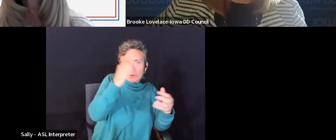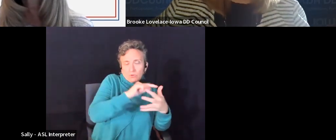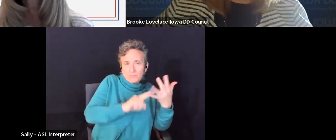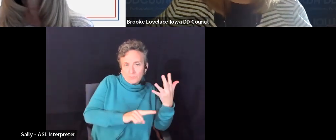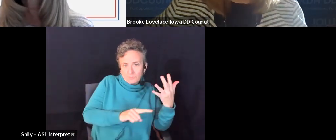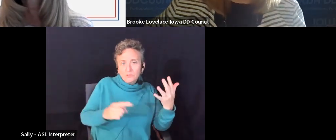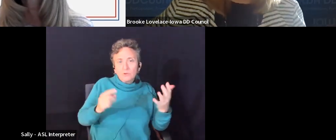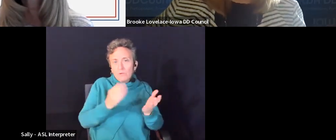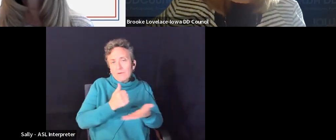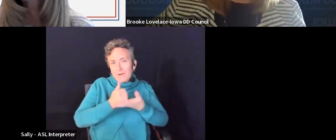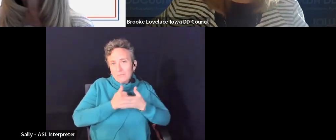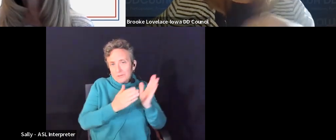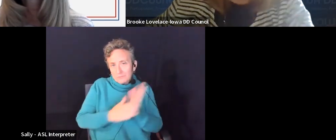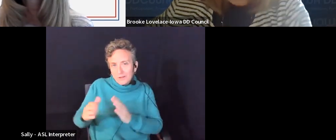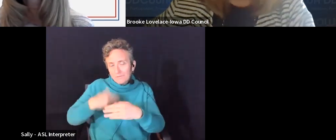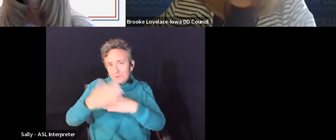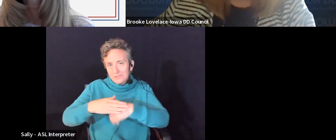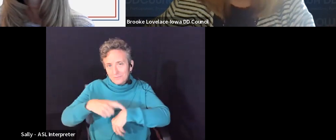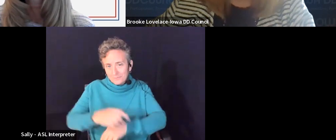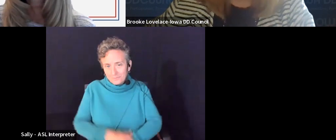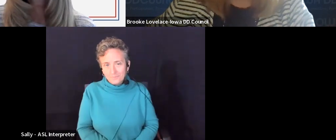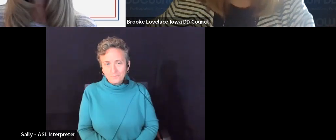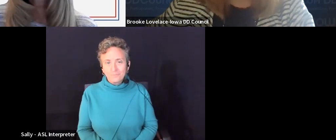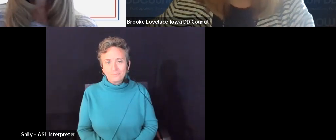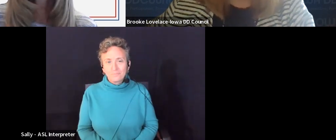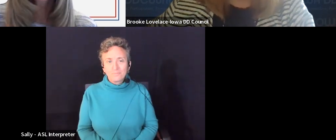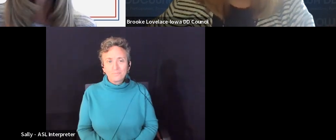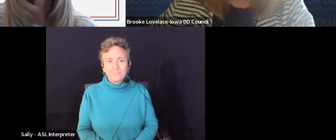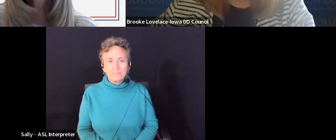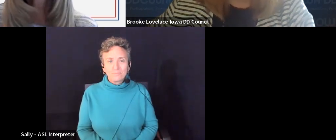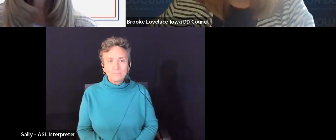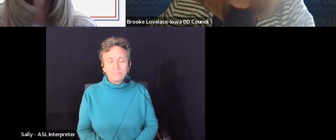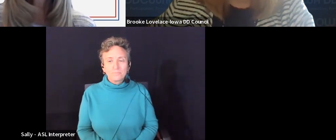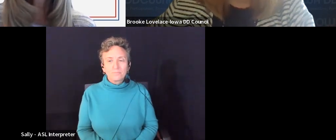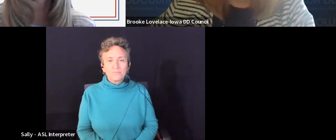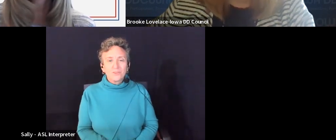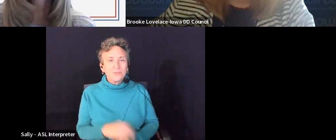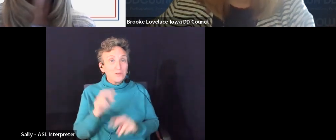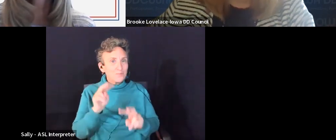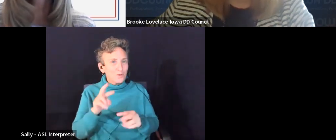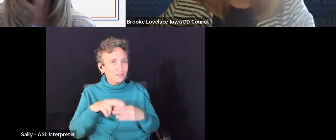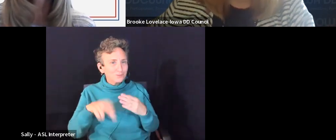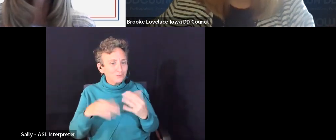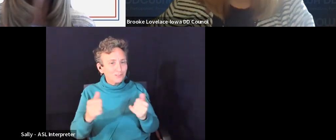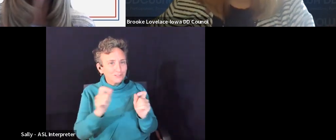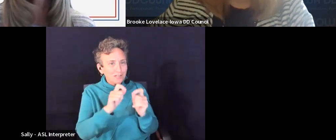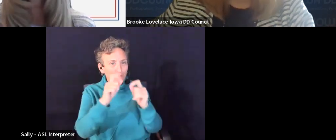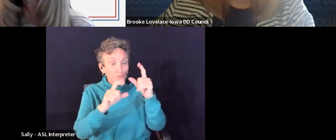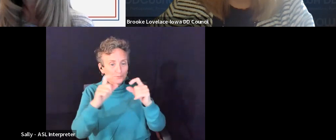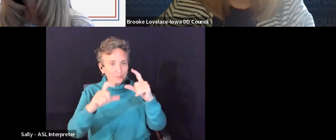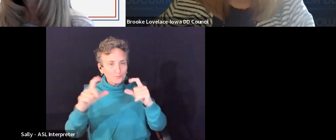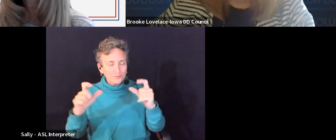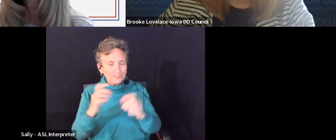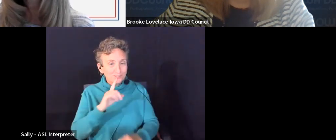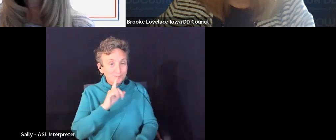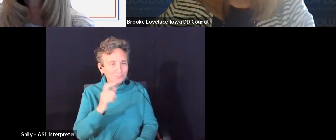our next webinar. And this is really fun. I'm watching the results. So it's really fun to be able to